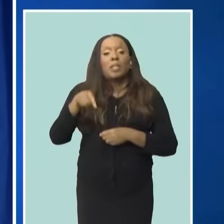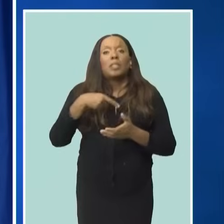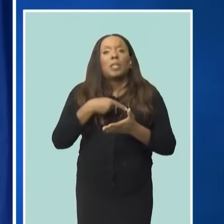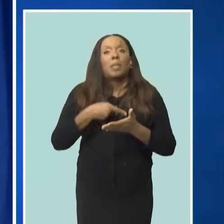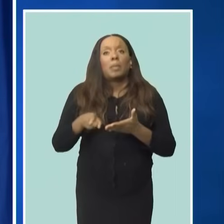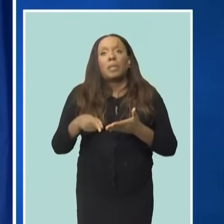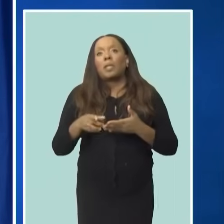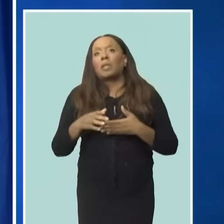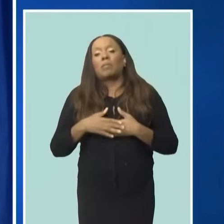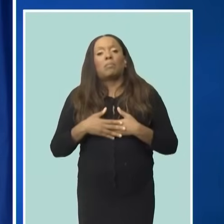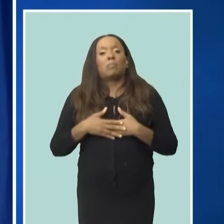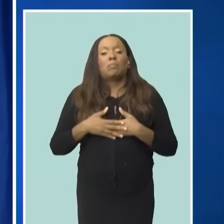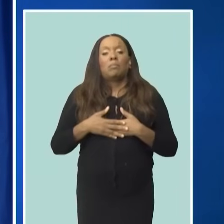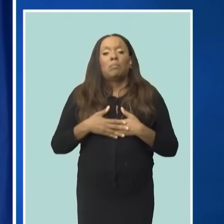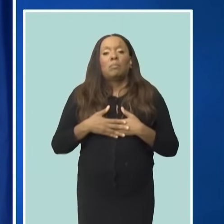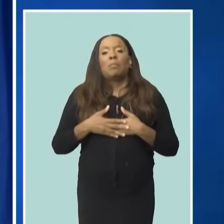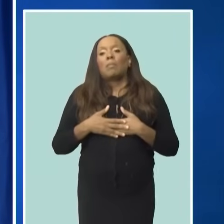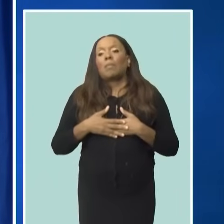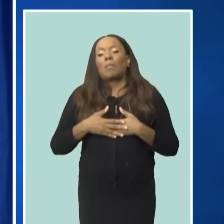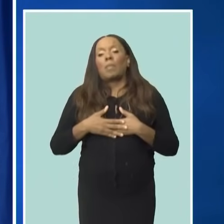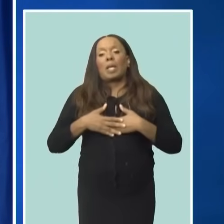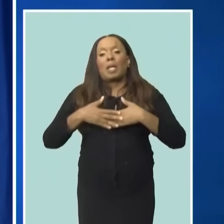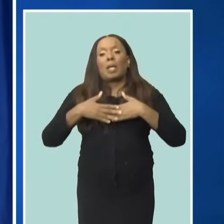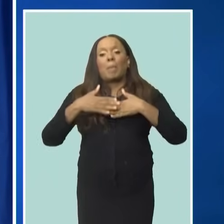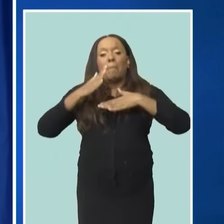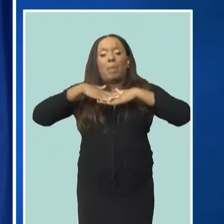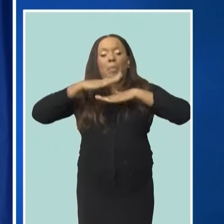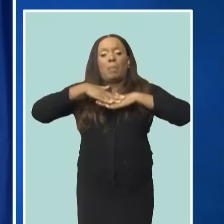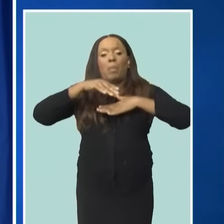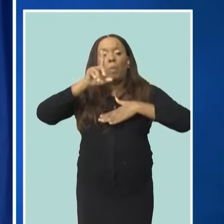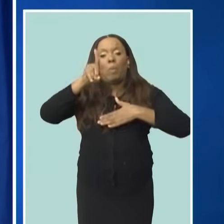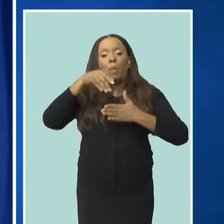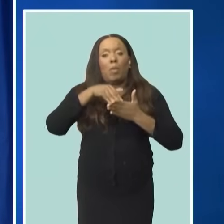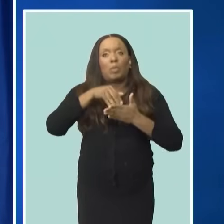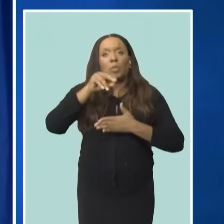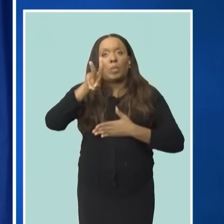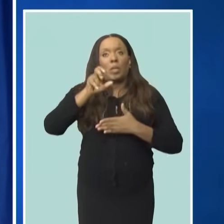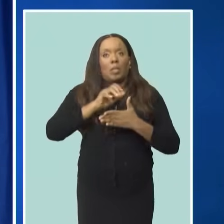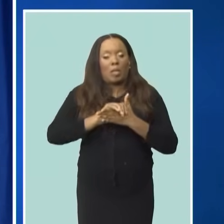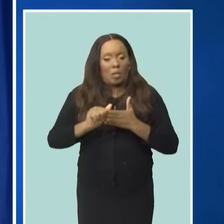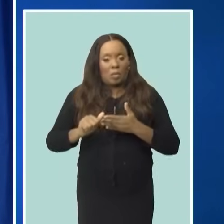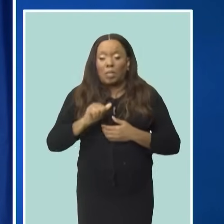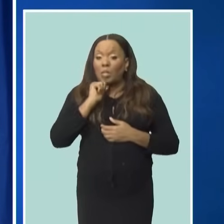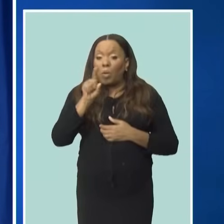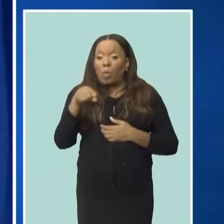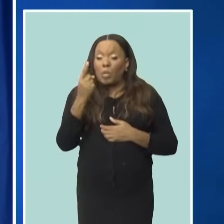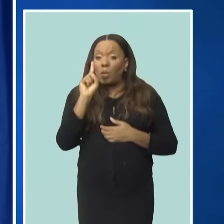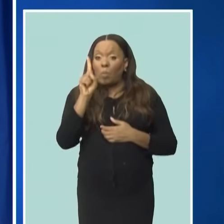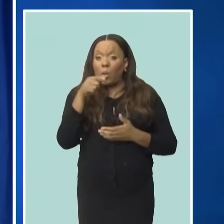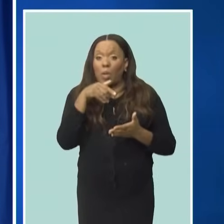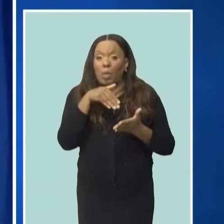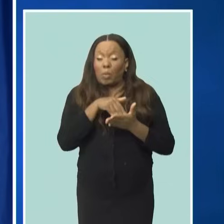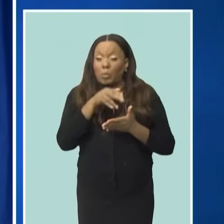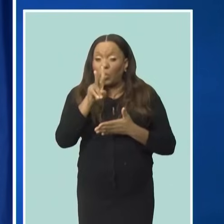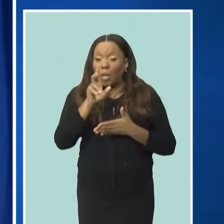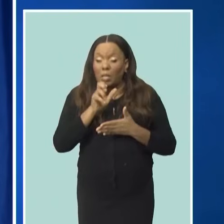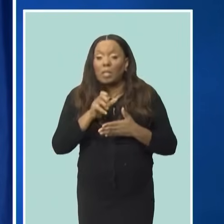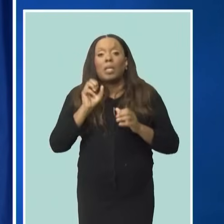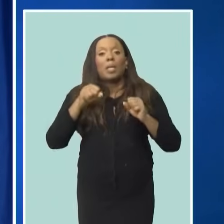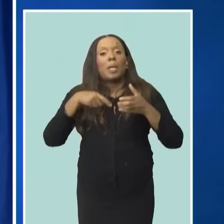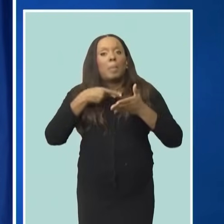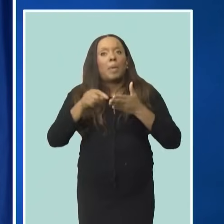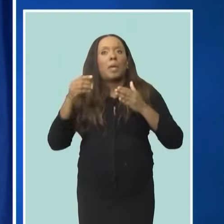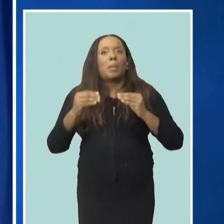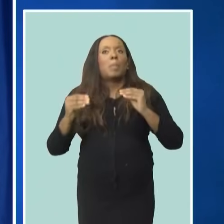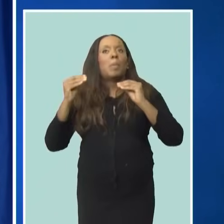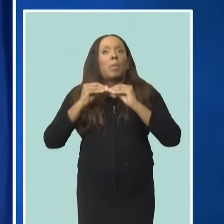than $1,200 not because we want persons wanting to contribute $1,200. Remember that your pension is going to be dependent on your level